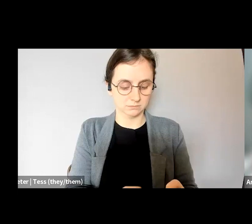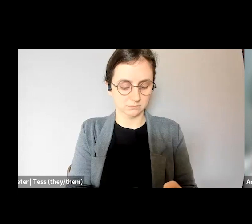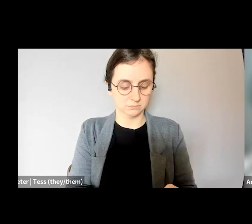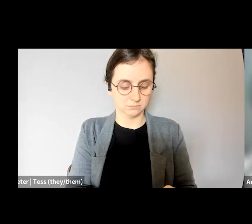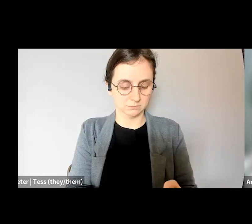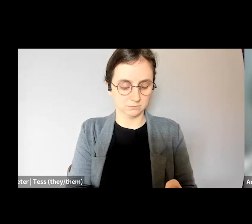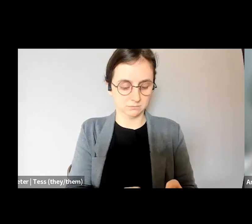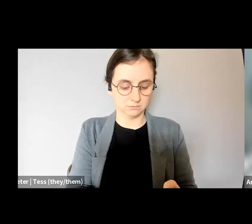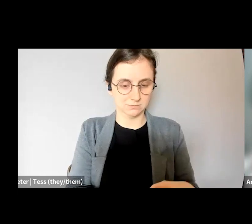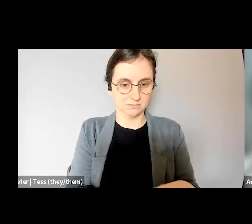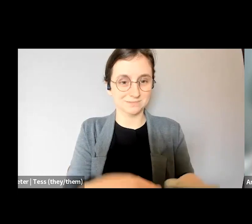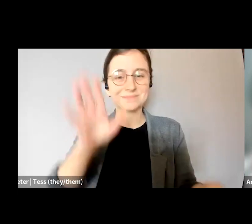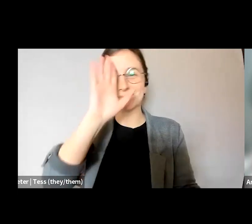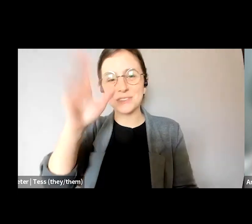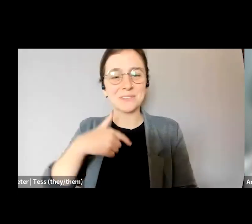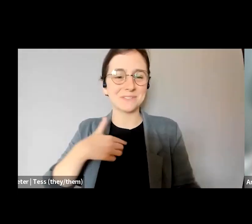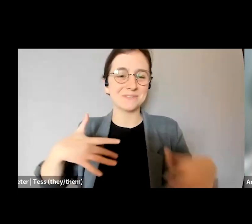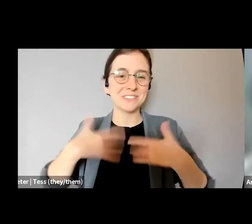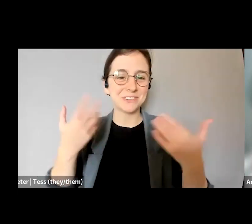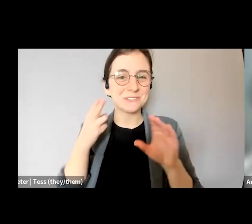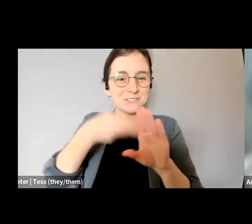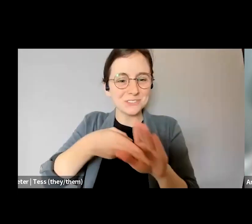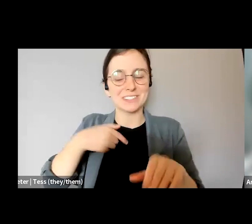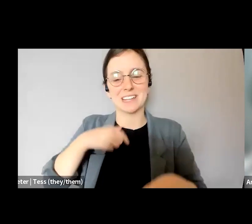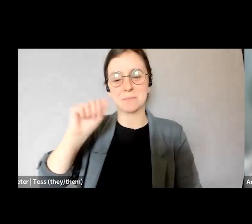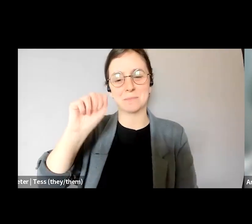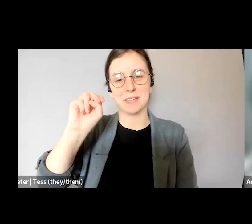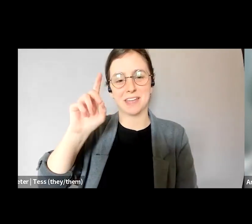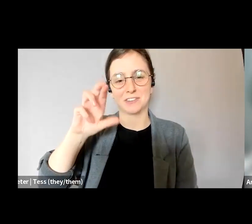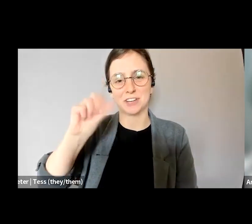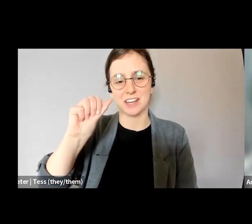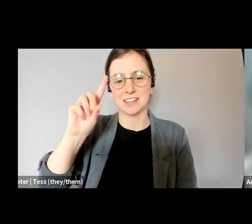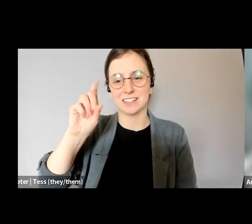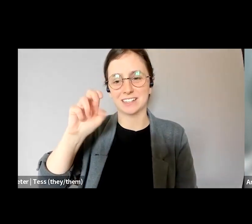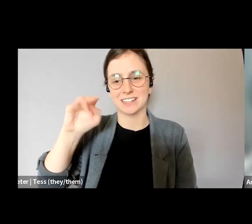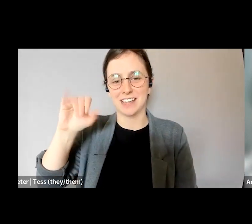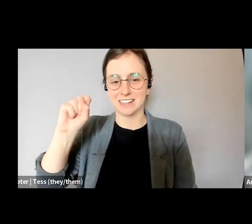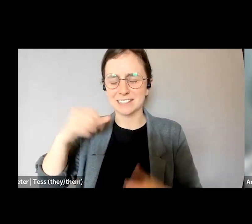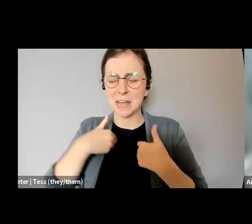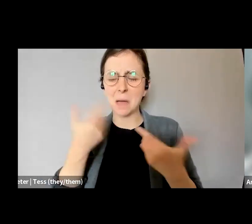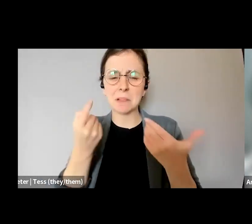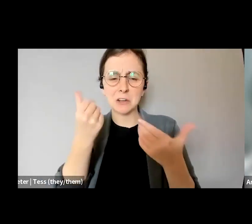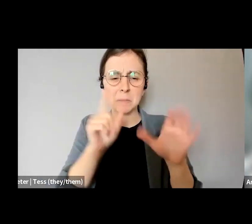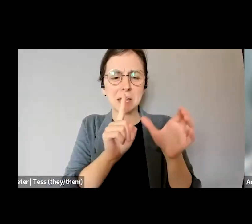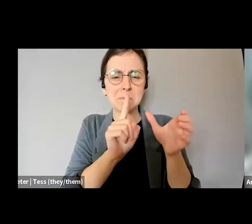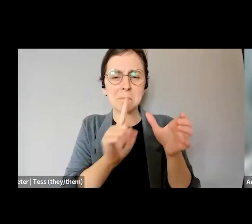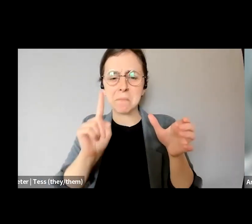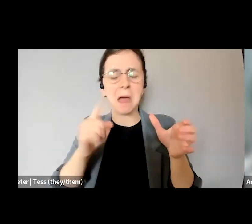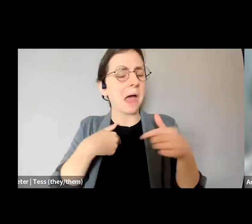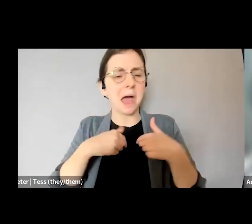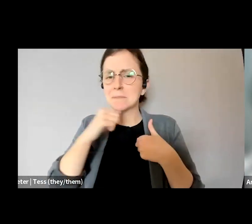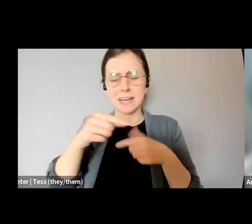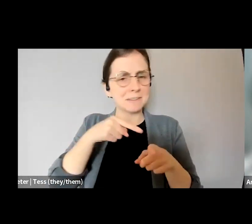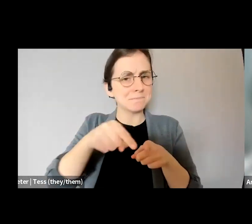Andrea Dennis, and I am maybe a little bit of an oddball in this group. I am not a healthcare or mental health